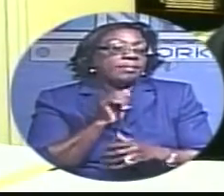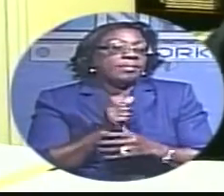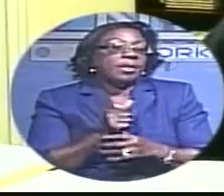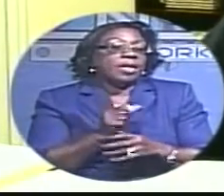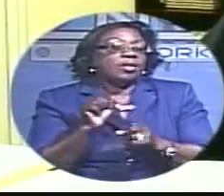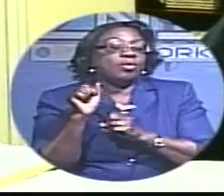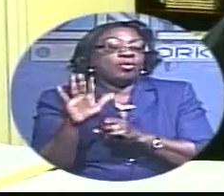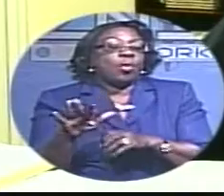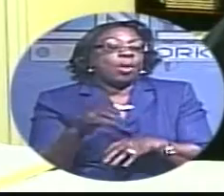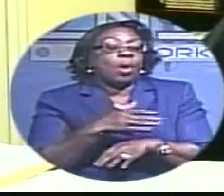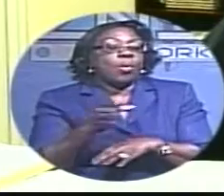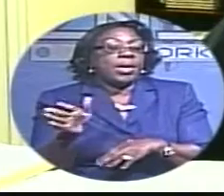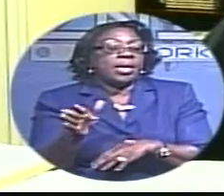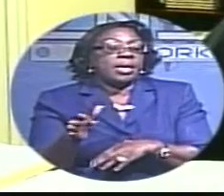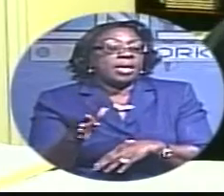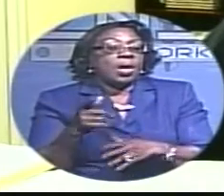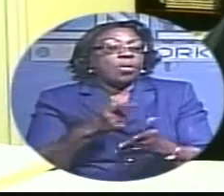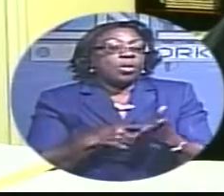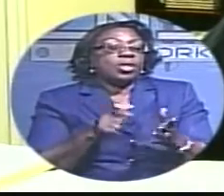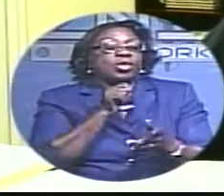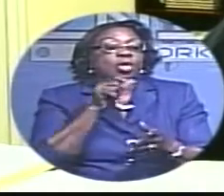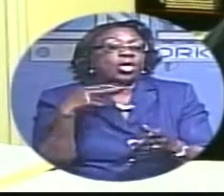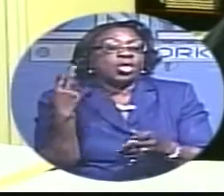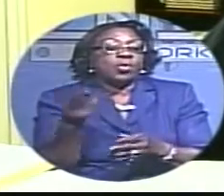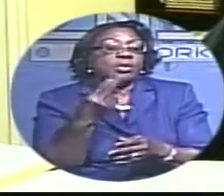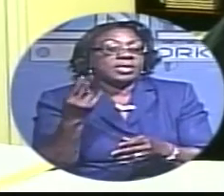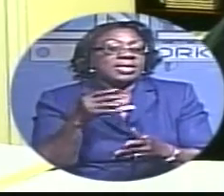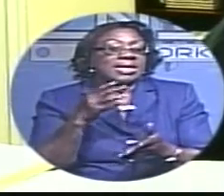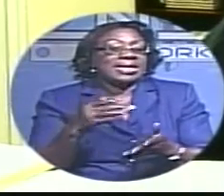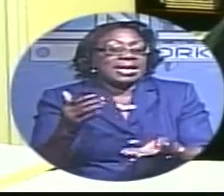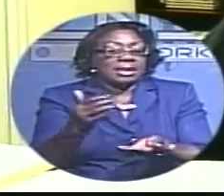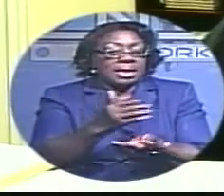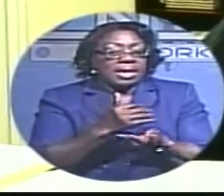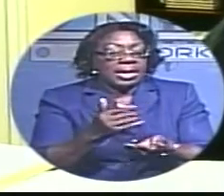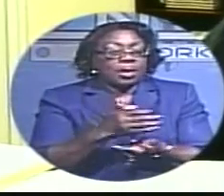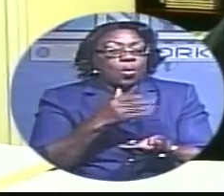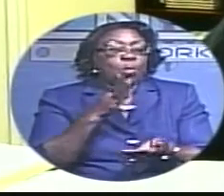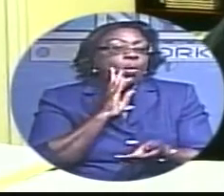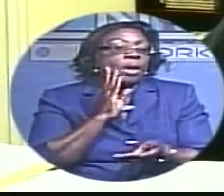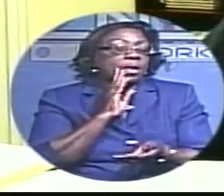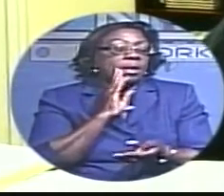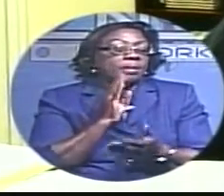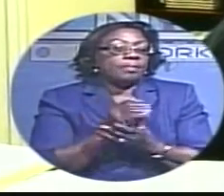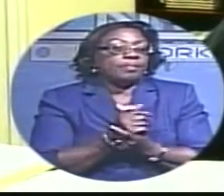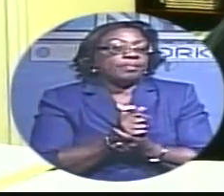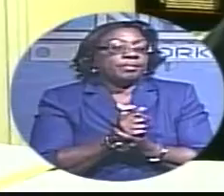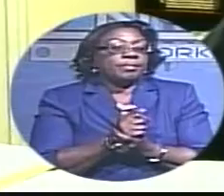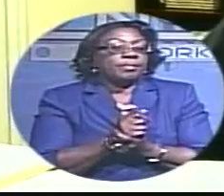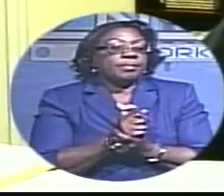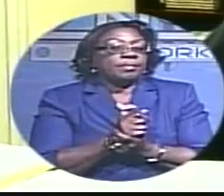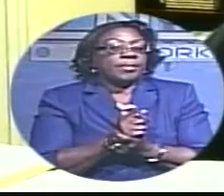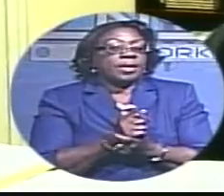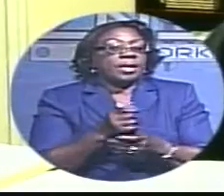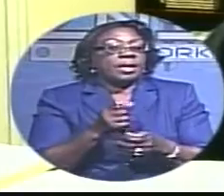you throw away what you're not using that can accumulate water and then breed mosquitoes.